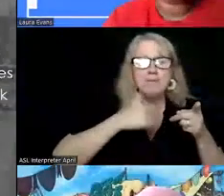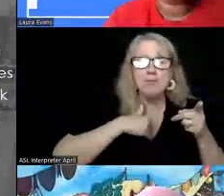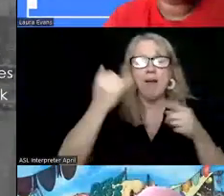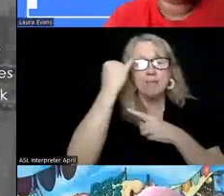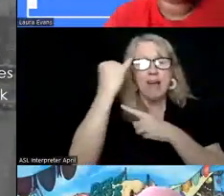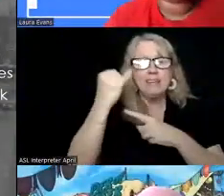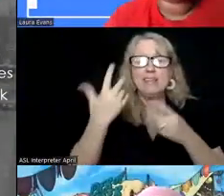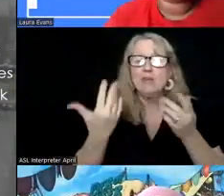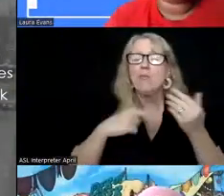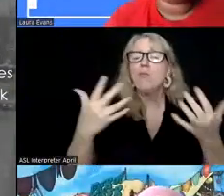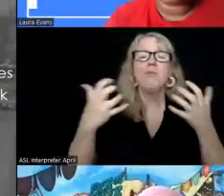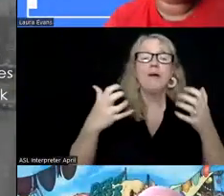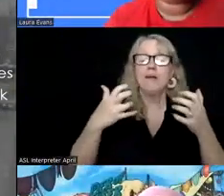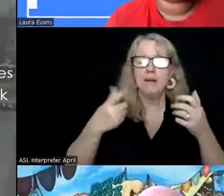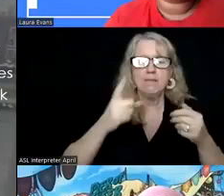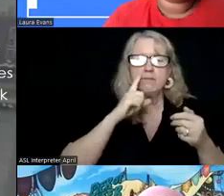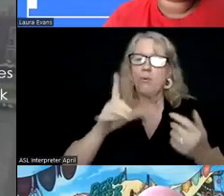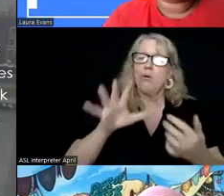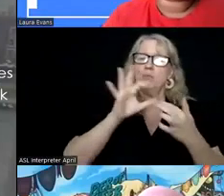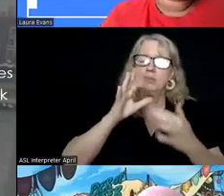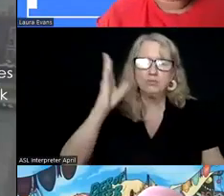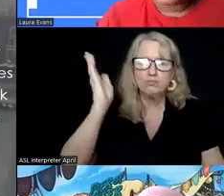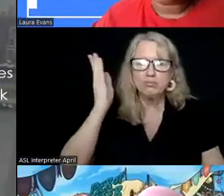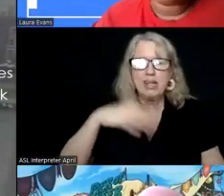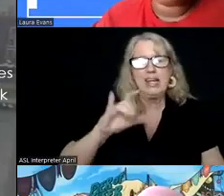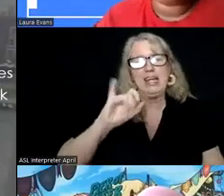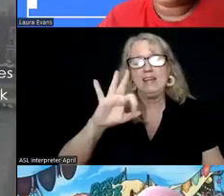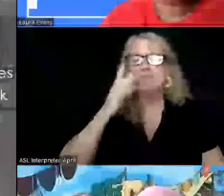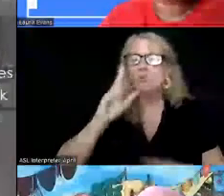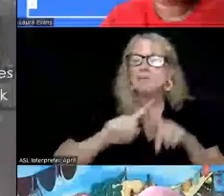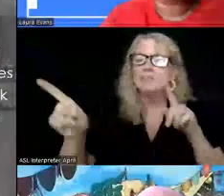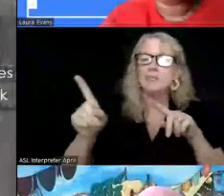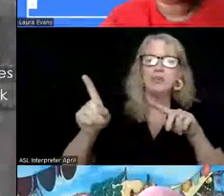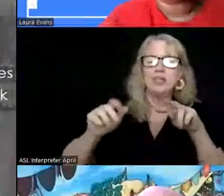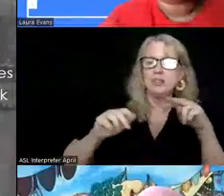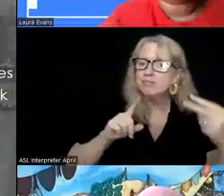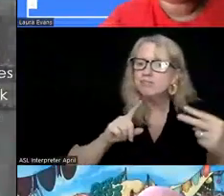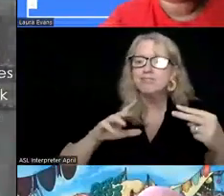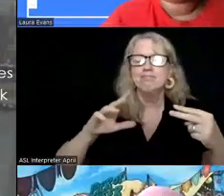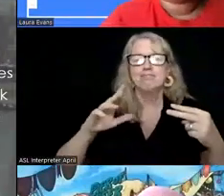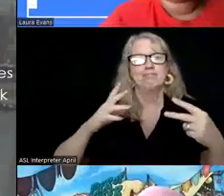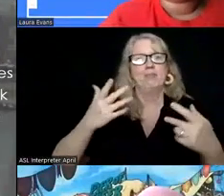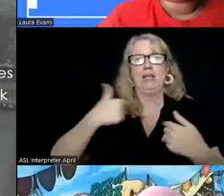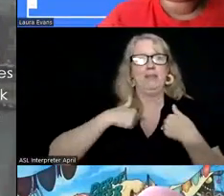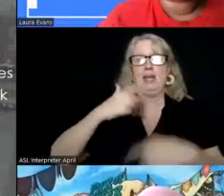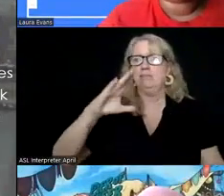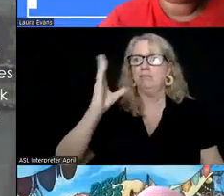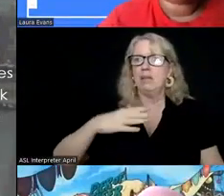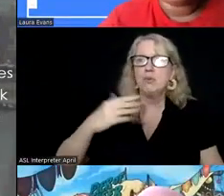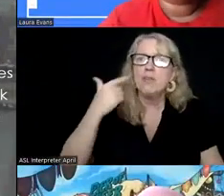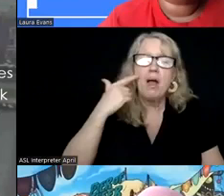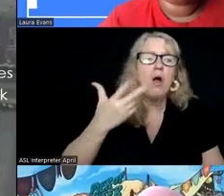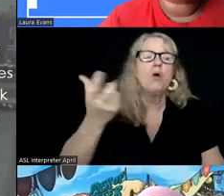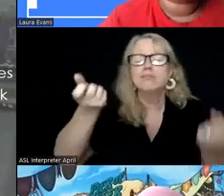idea, again, for a presentation, if you have a different angle that we haven't seen, there's just